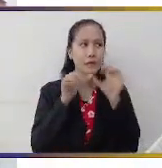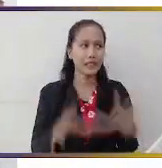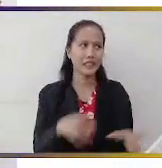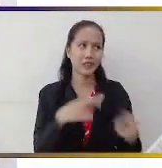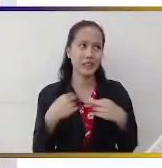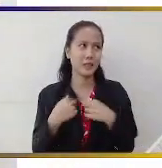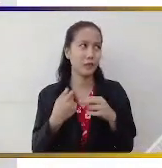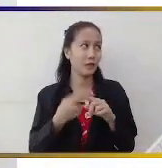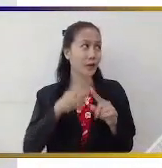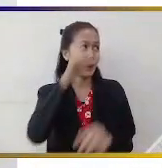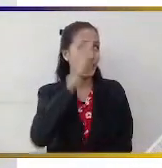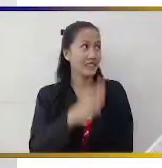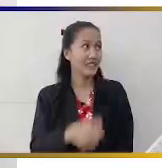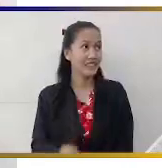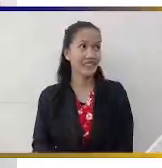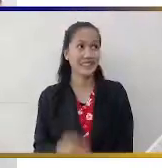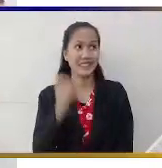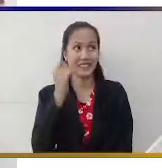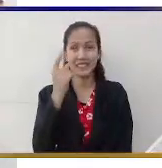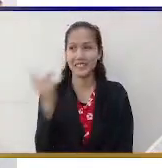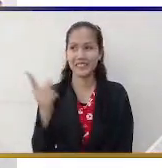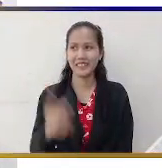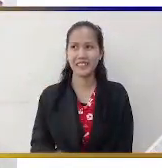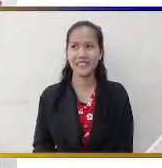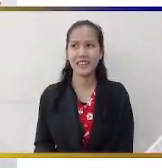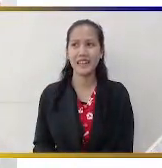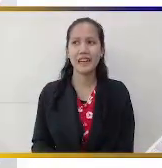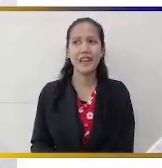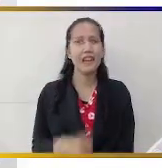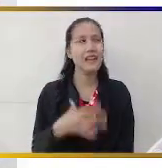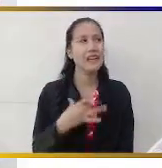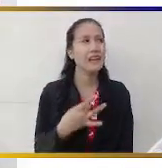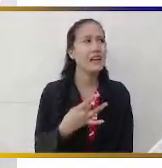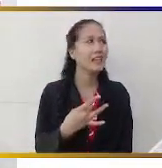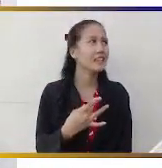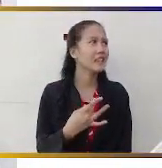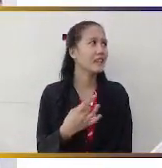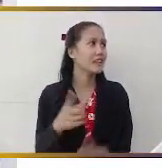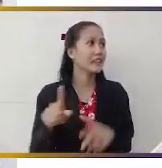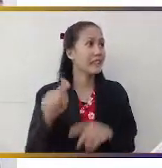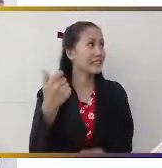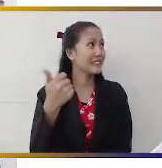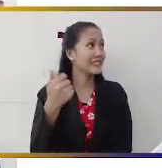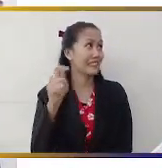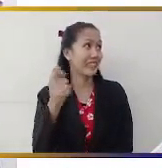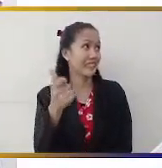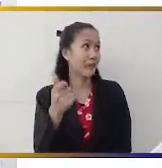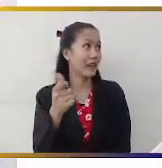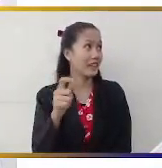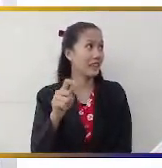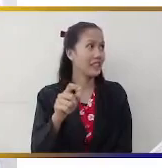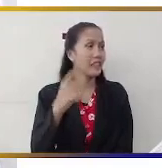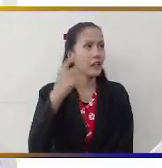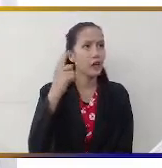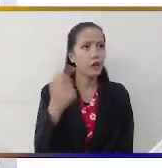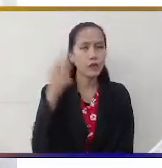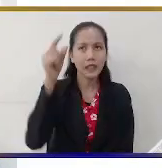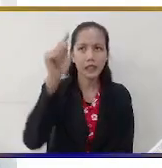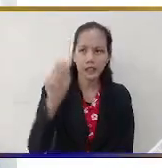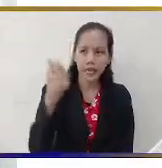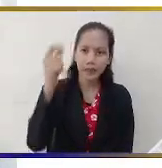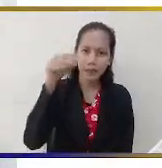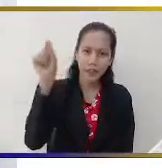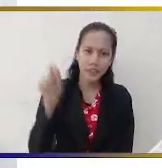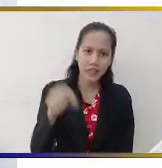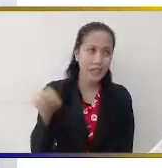Pastored 35 years. I've been in the Philippines a long time. I'm telling you, I've seen it. I'm